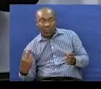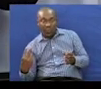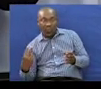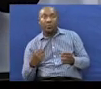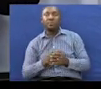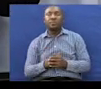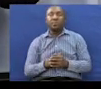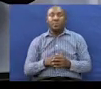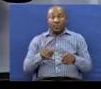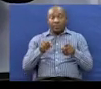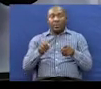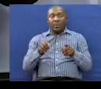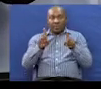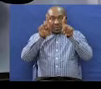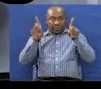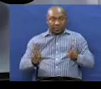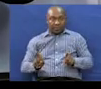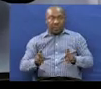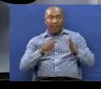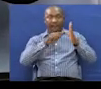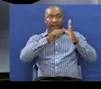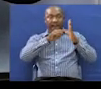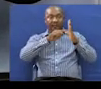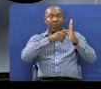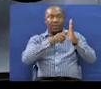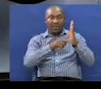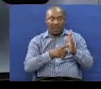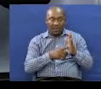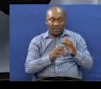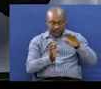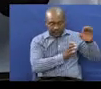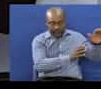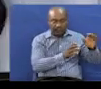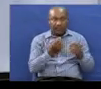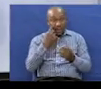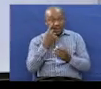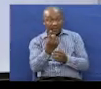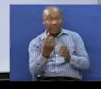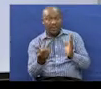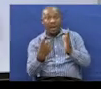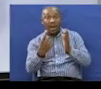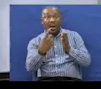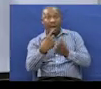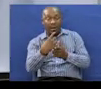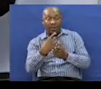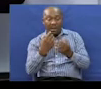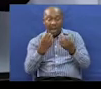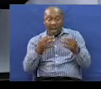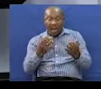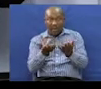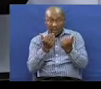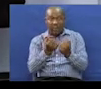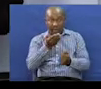shelf. There's a beehive shelf. This beehive shelf, it is where the delivery tube is